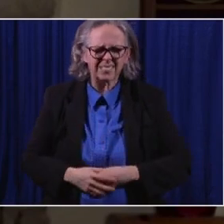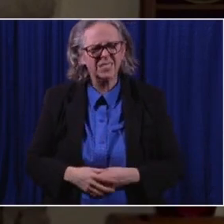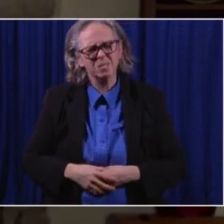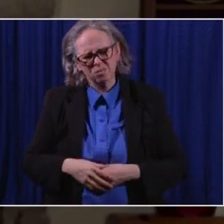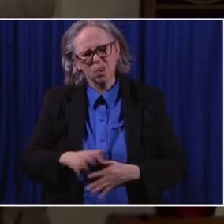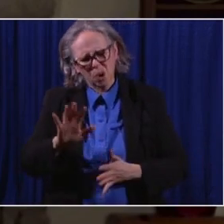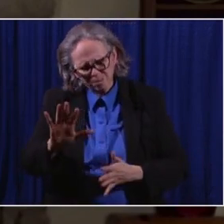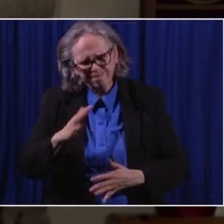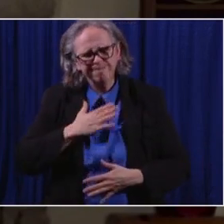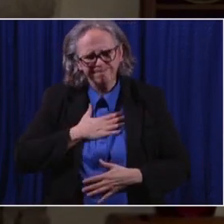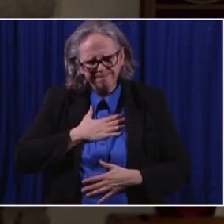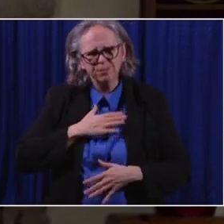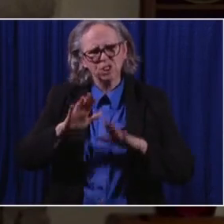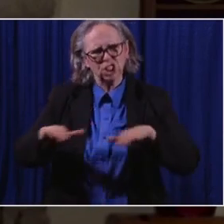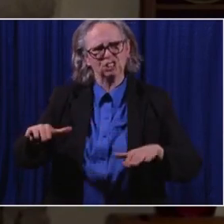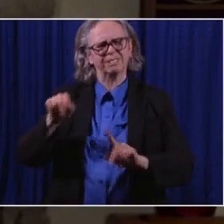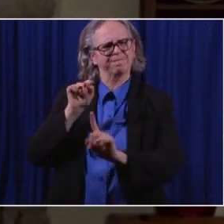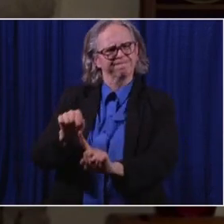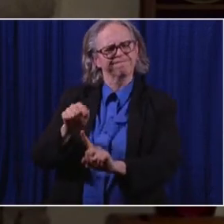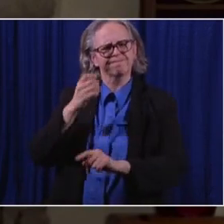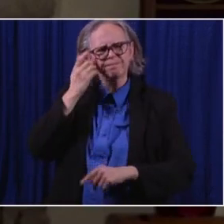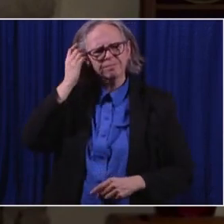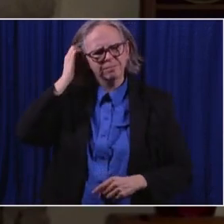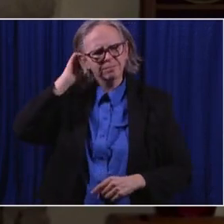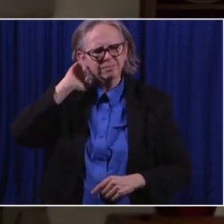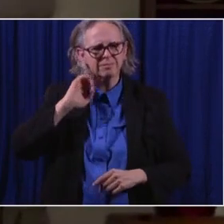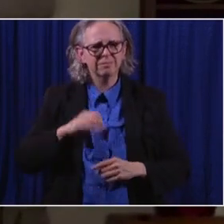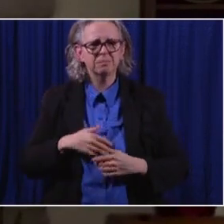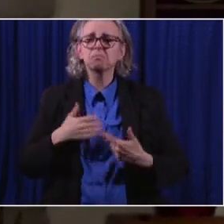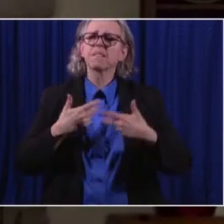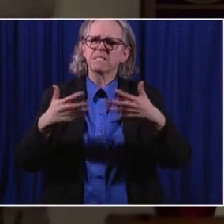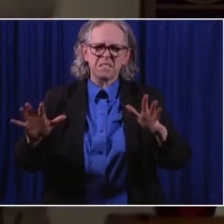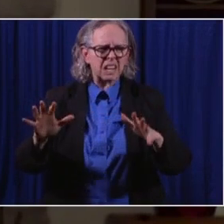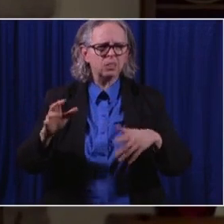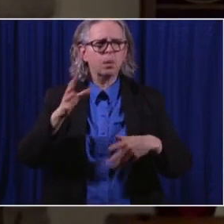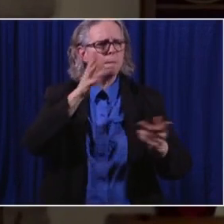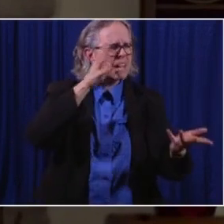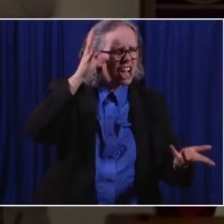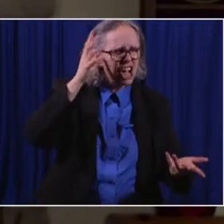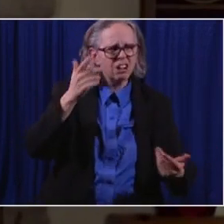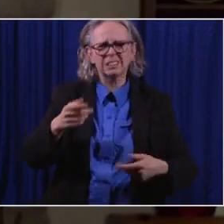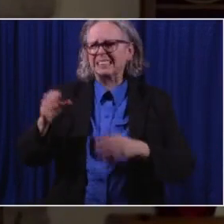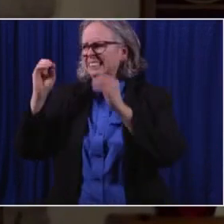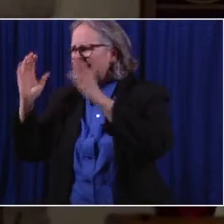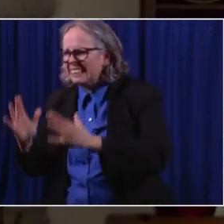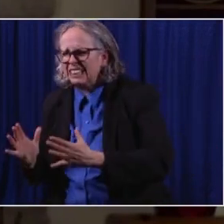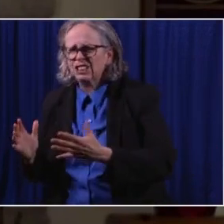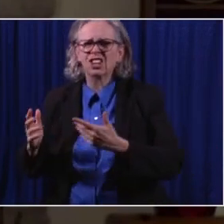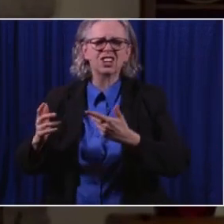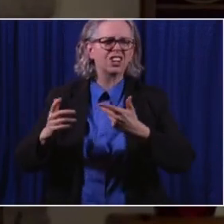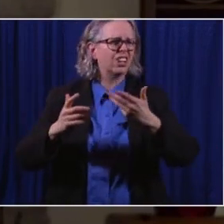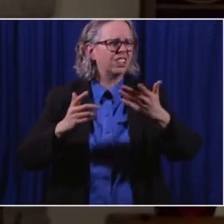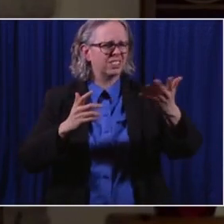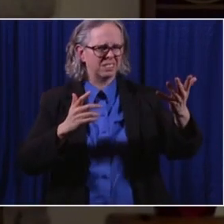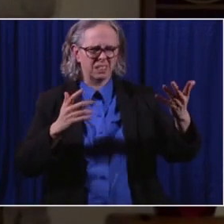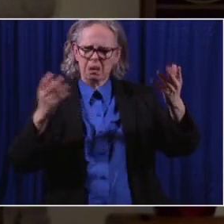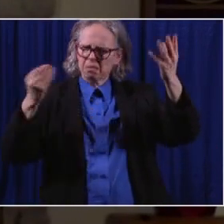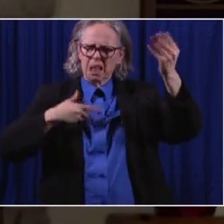Some children, when I talk to parents and I talk to educators, it's clear some children do well